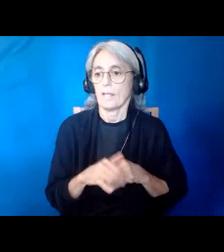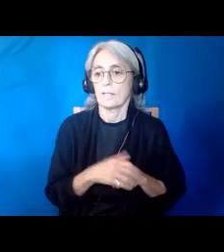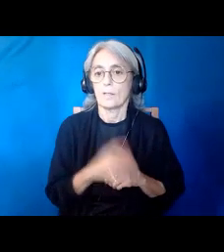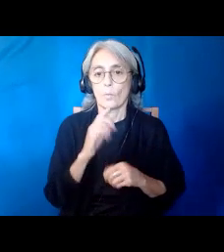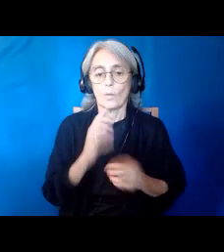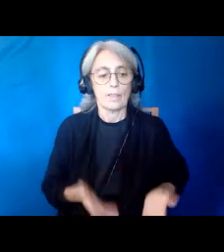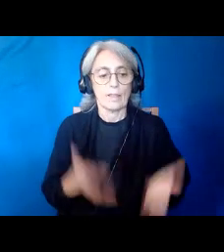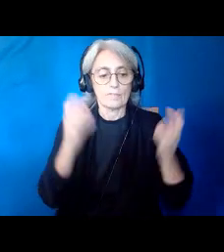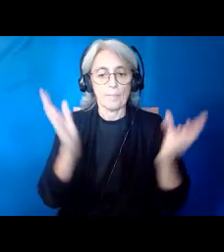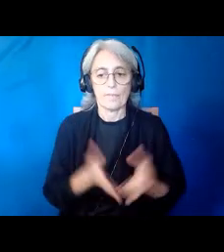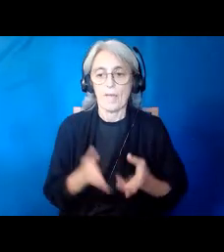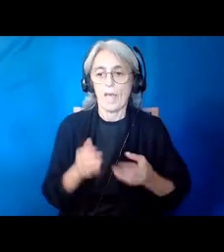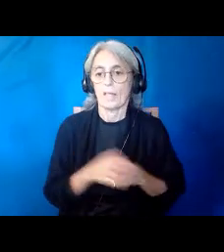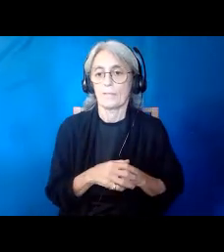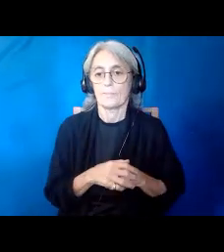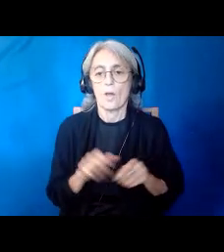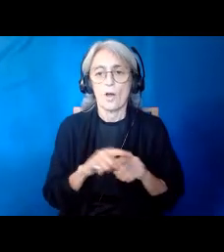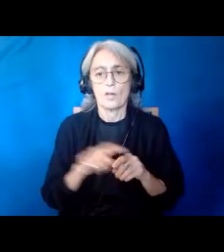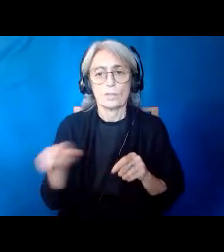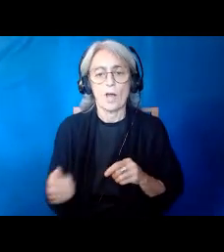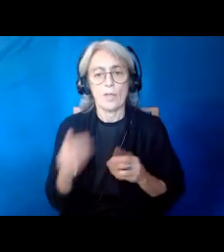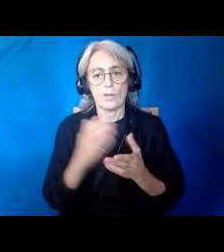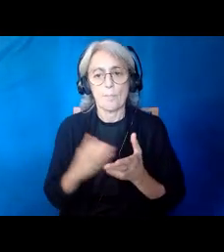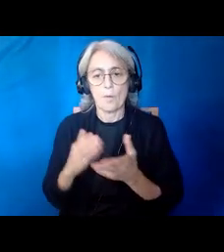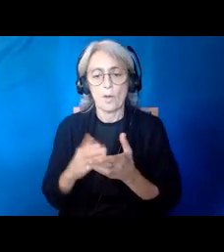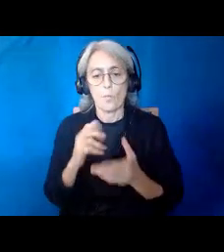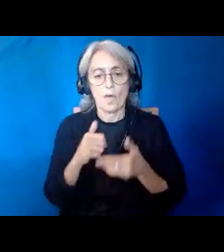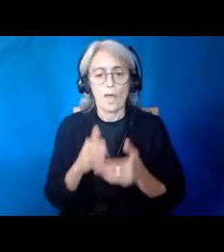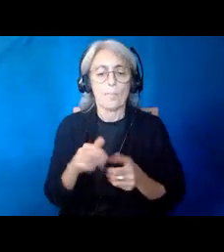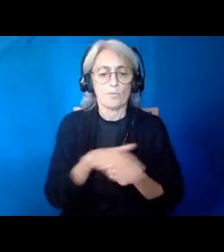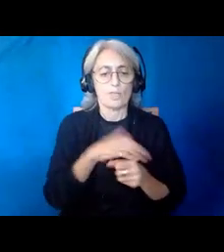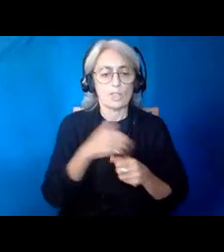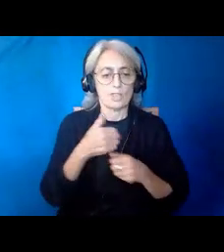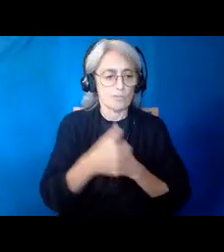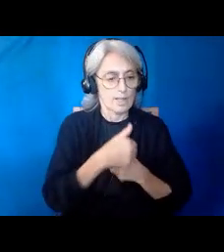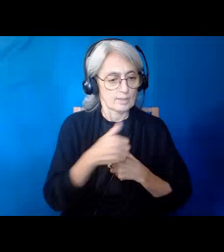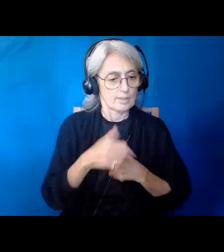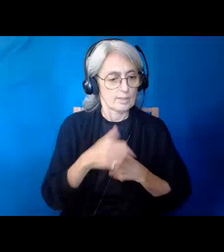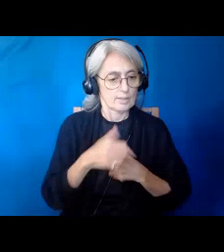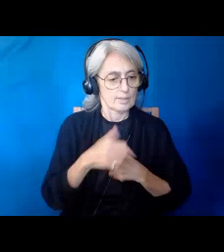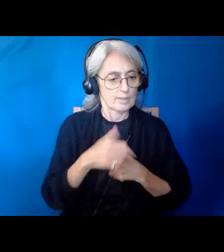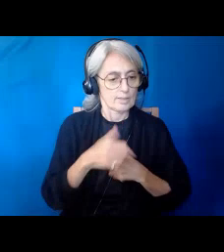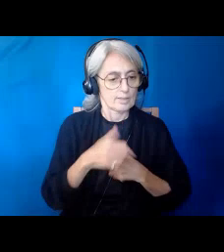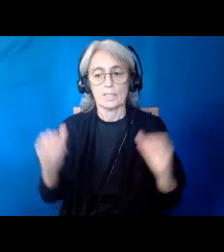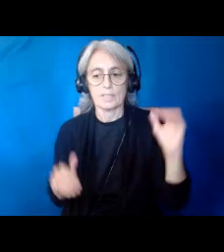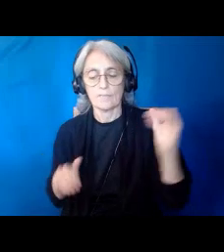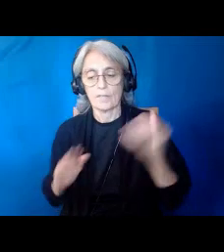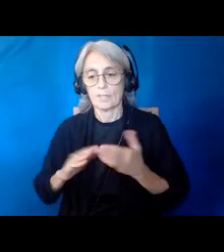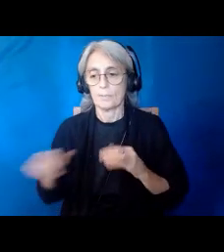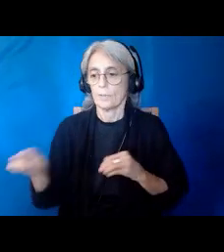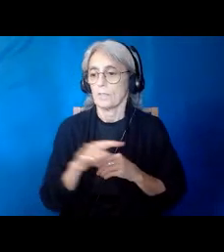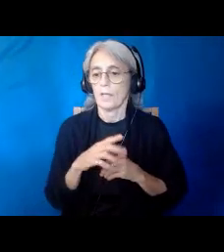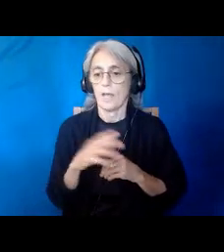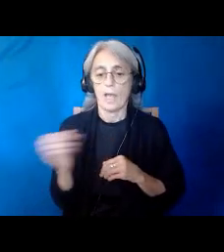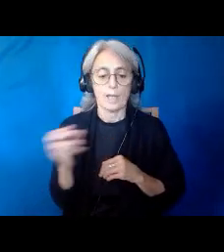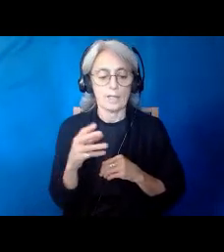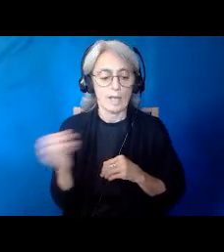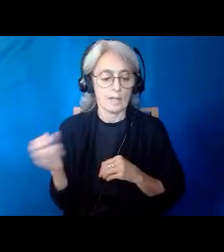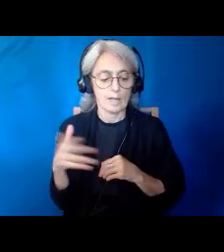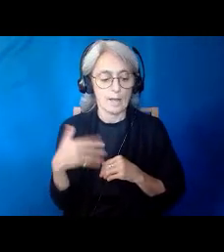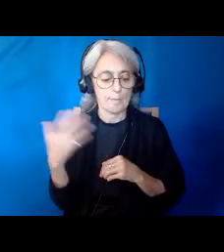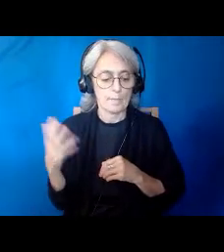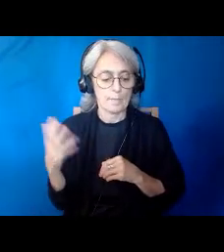also has other components that are going to help our regional transit as well as other disadvantaged communities and programs that go